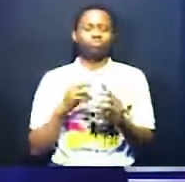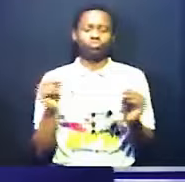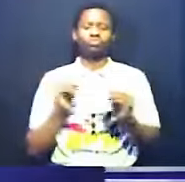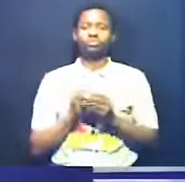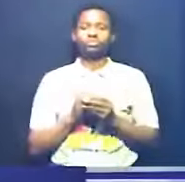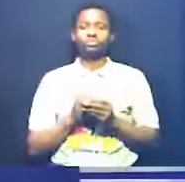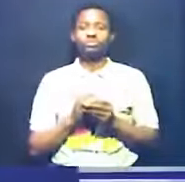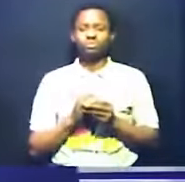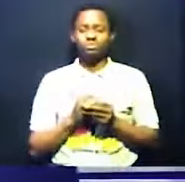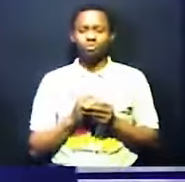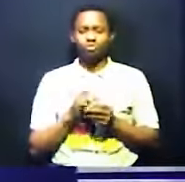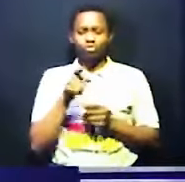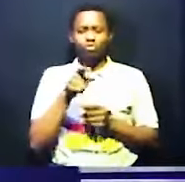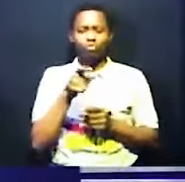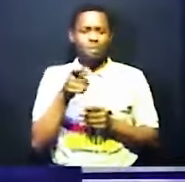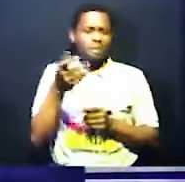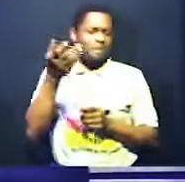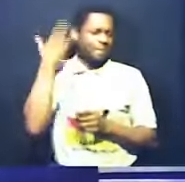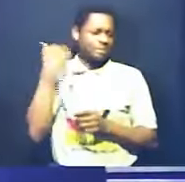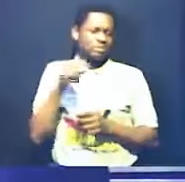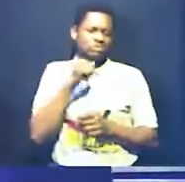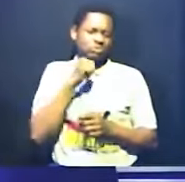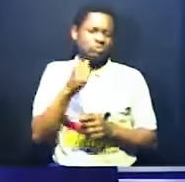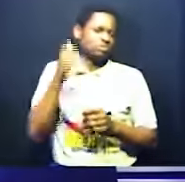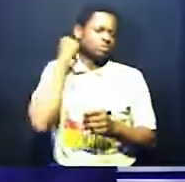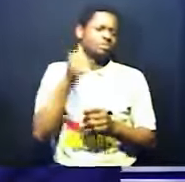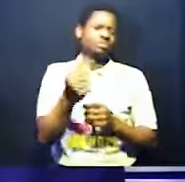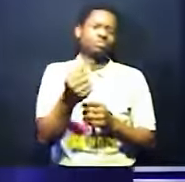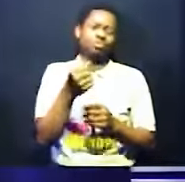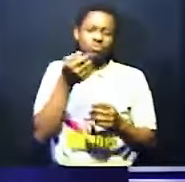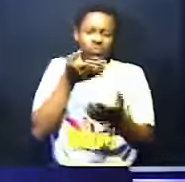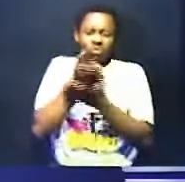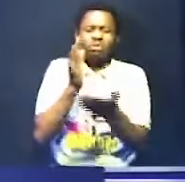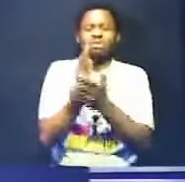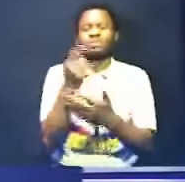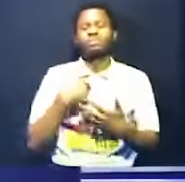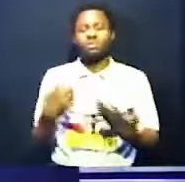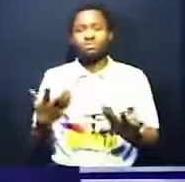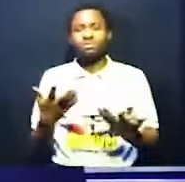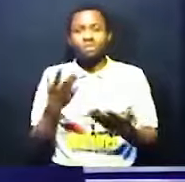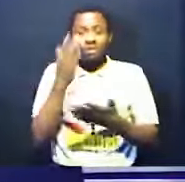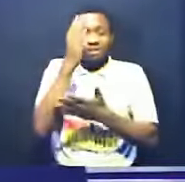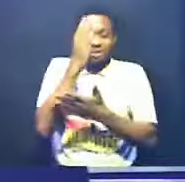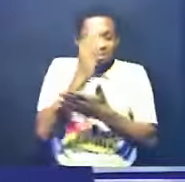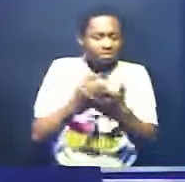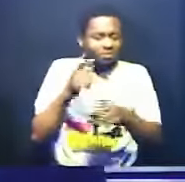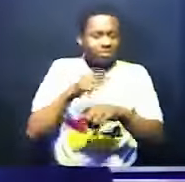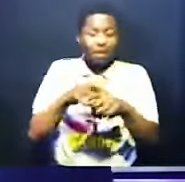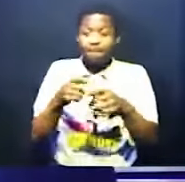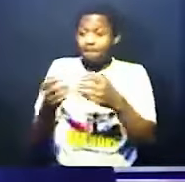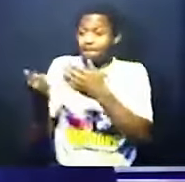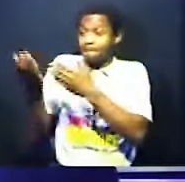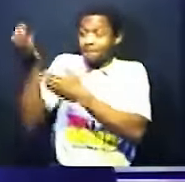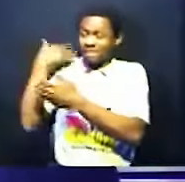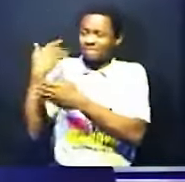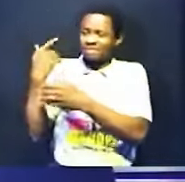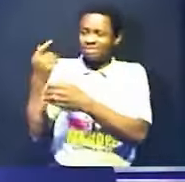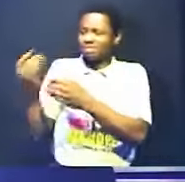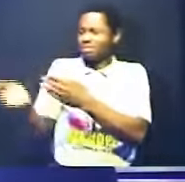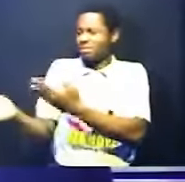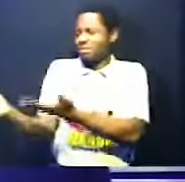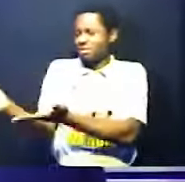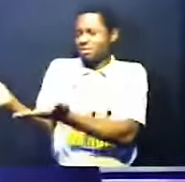Father, you should have corrected me. Because sometimes you can't bring the past back